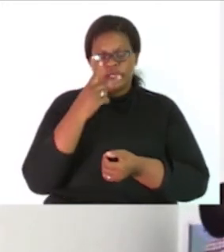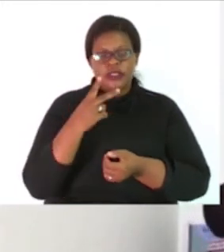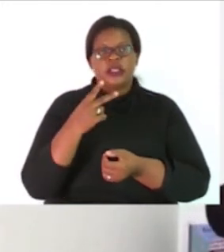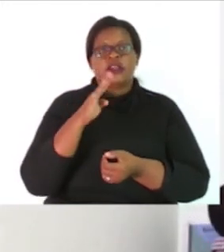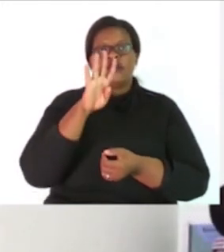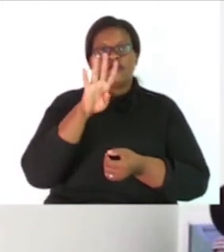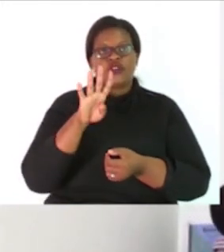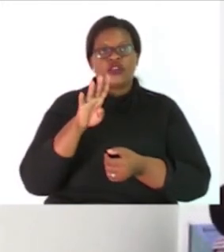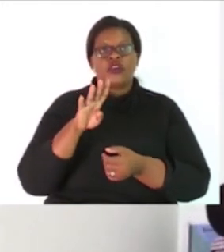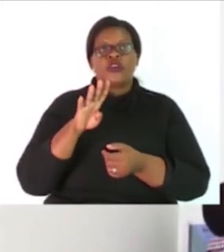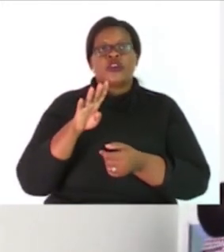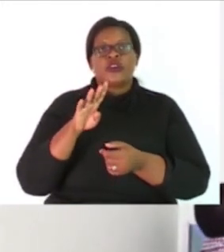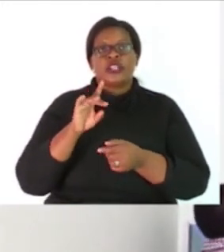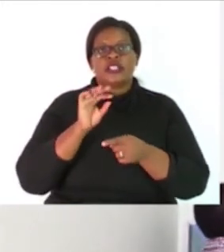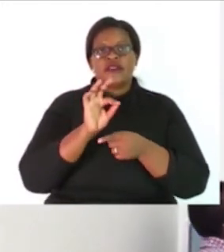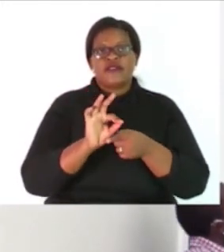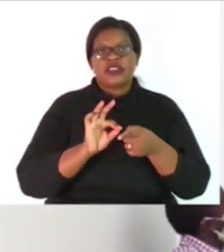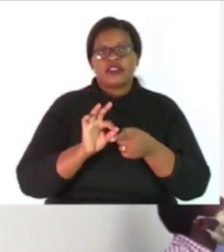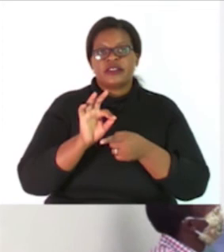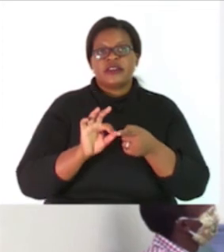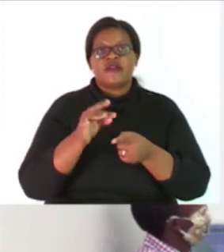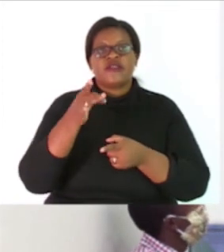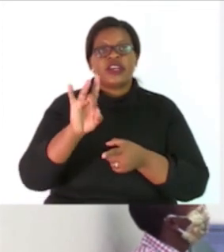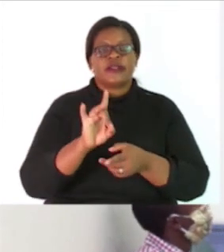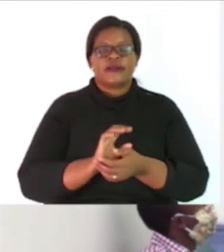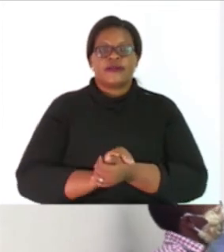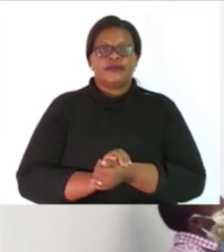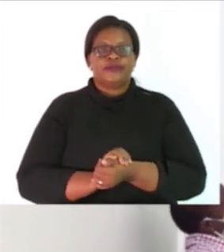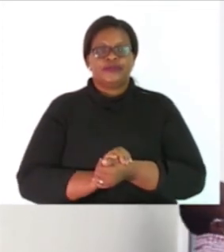is a factor of 8.